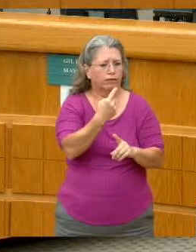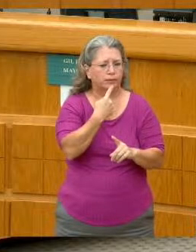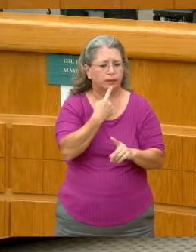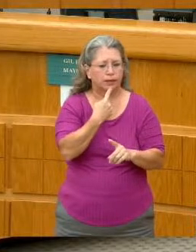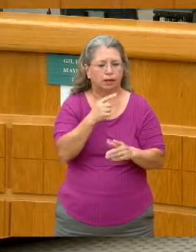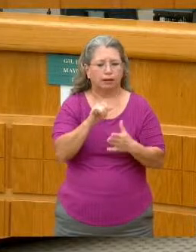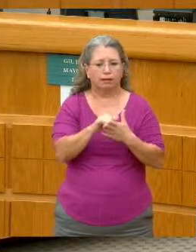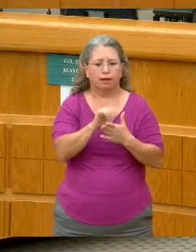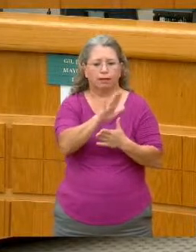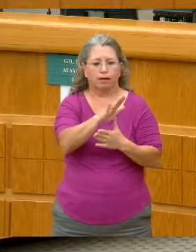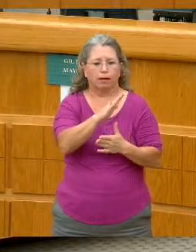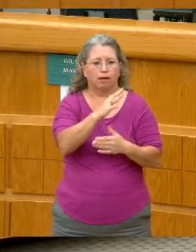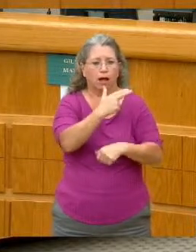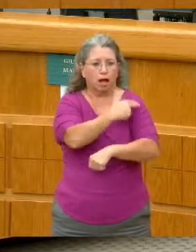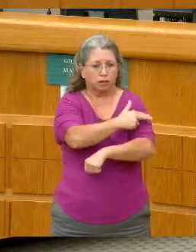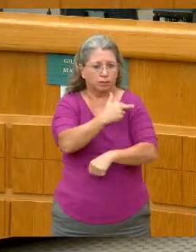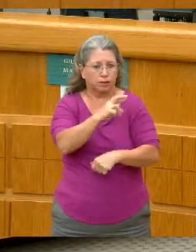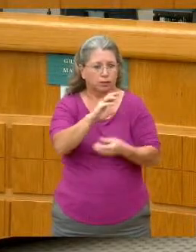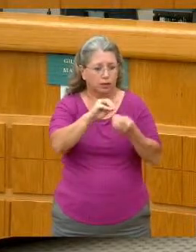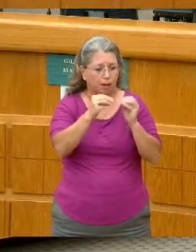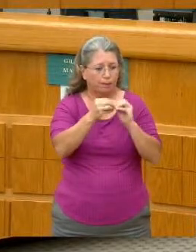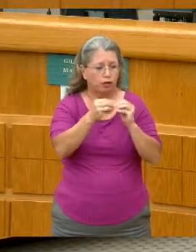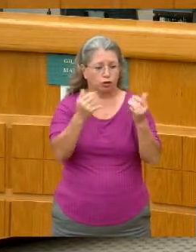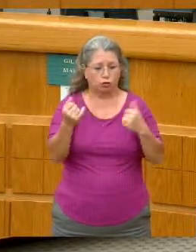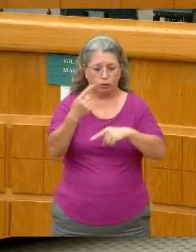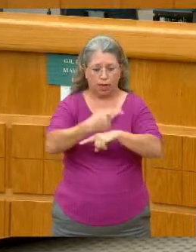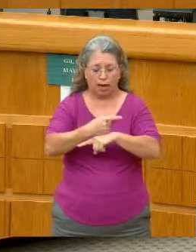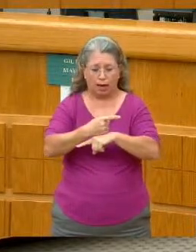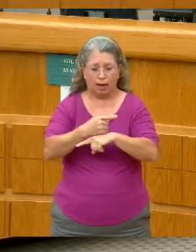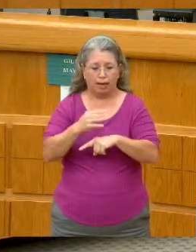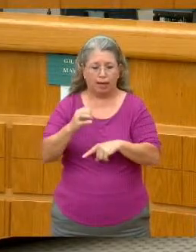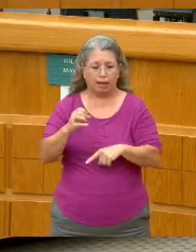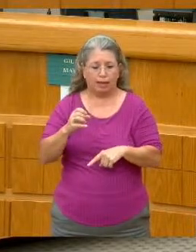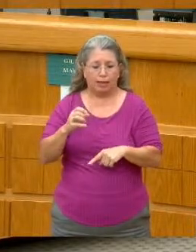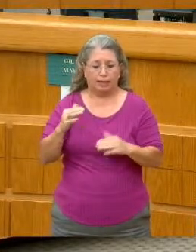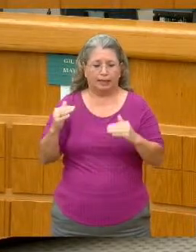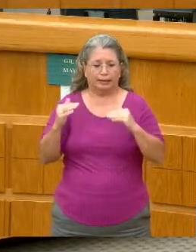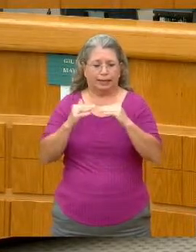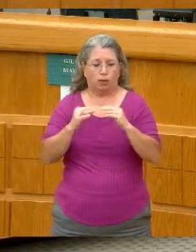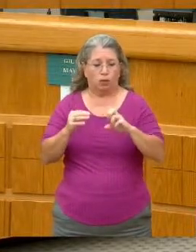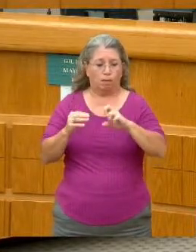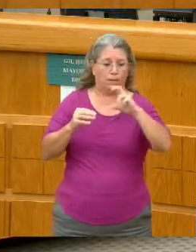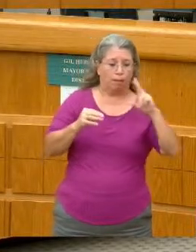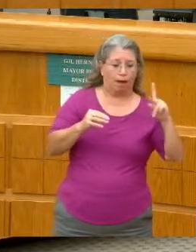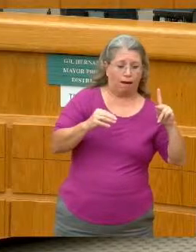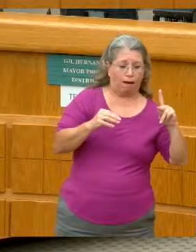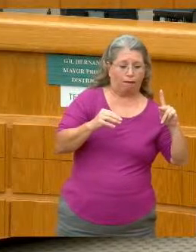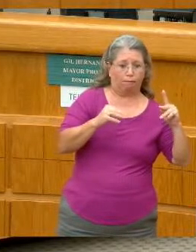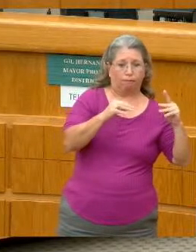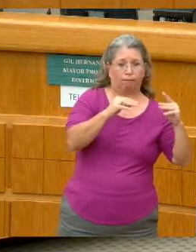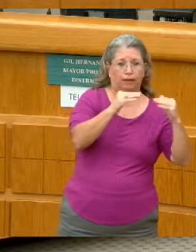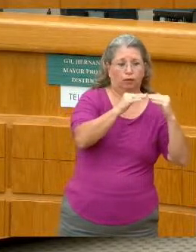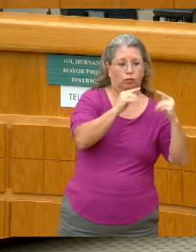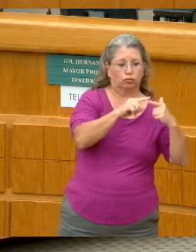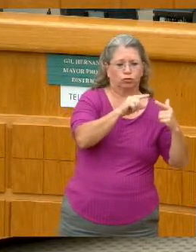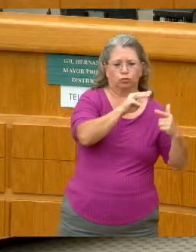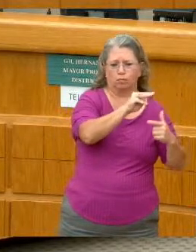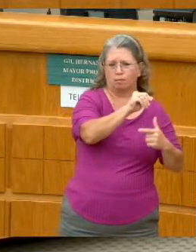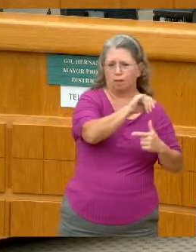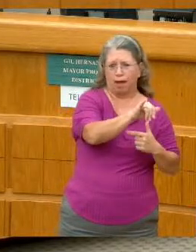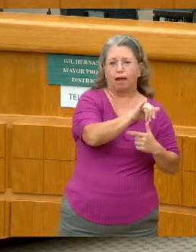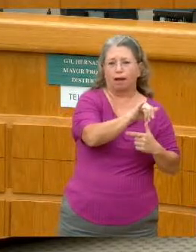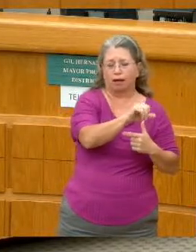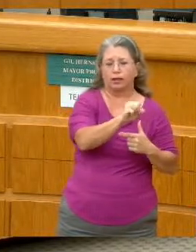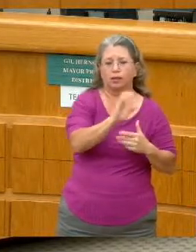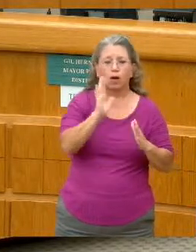today is about what it was back in about April or May, which was really encouraging. And so I'm looking forward to our numbers. I hope our numbers